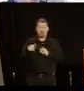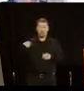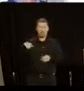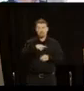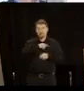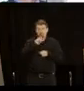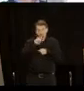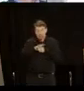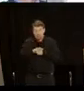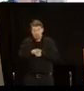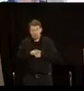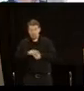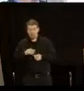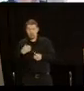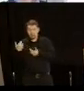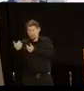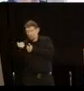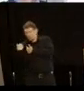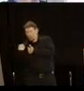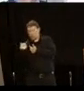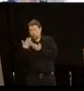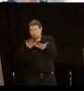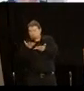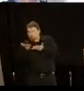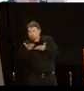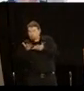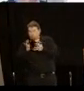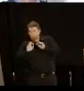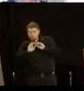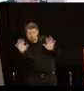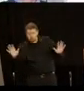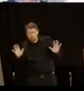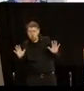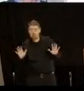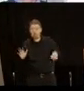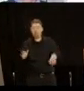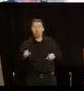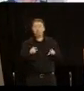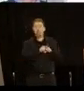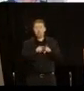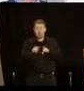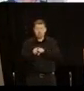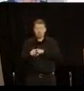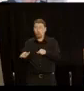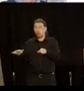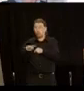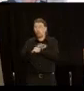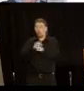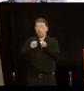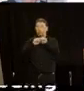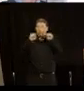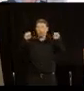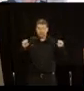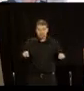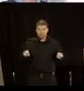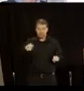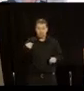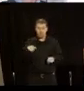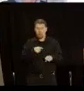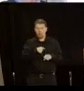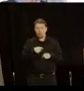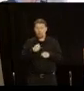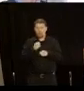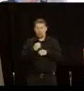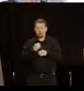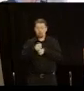only being accountable to one another, but also ensuring that we hold accountable the entire system of care to deliver excellent